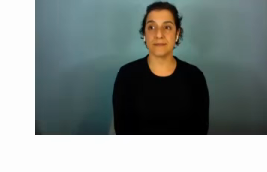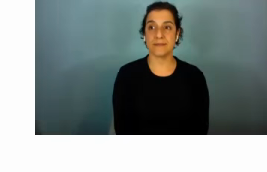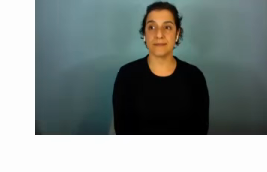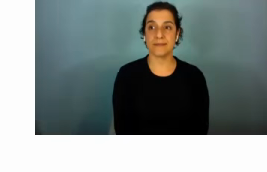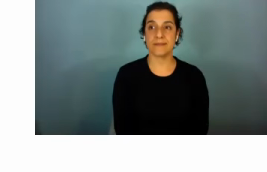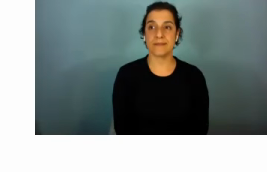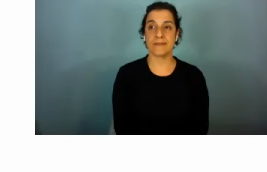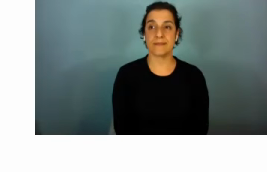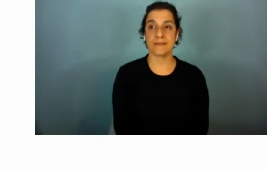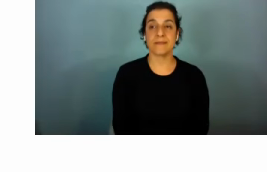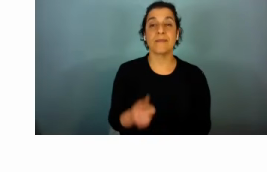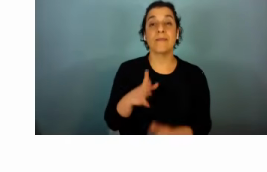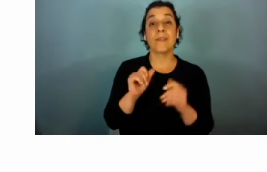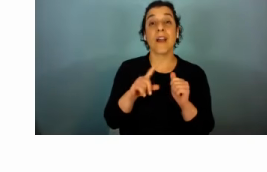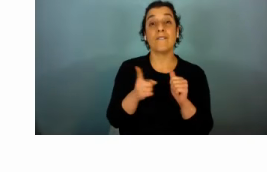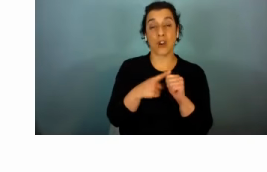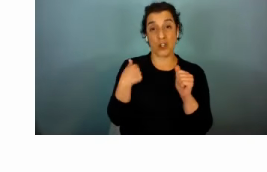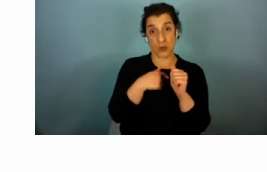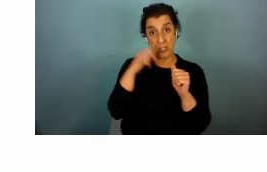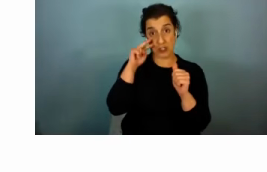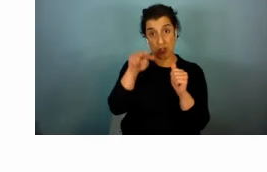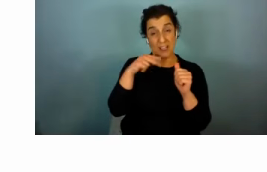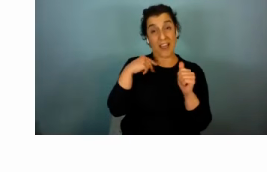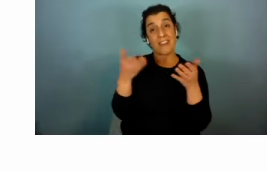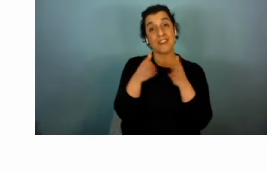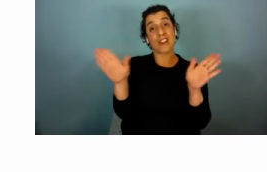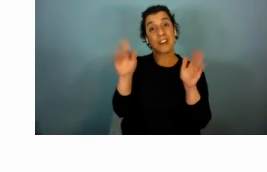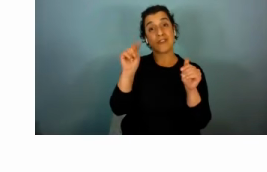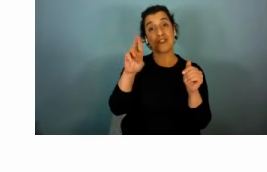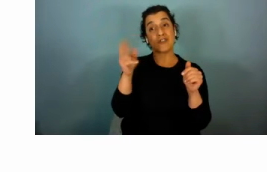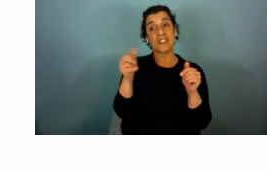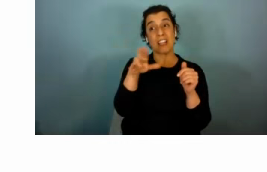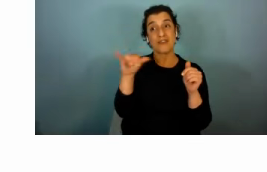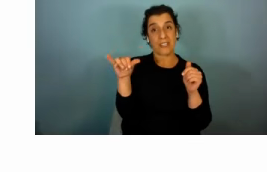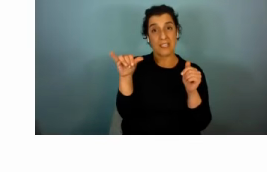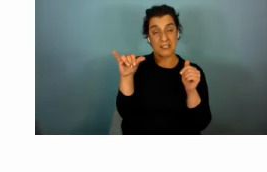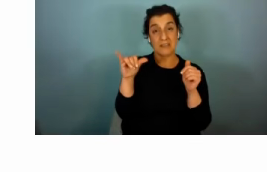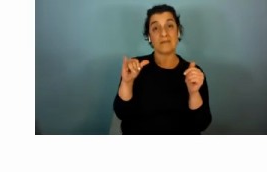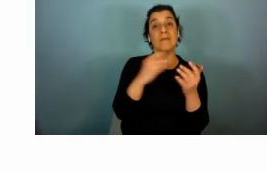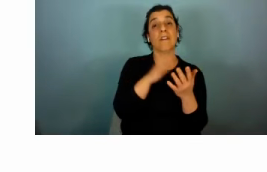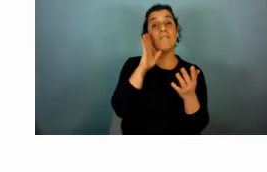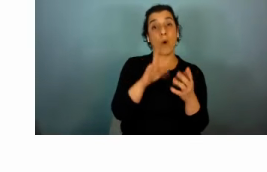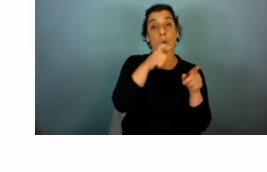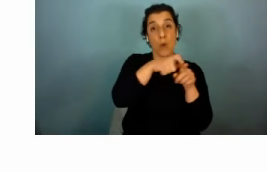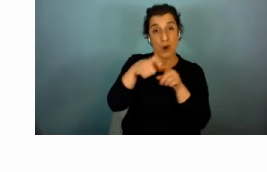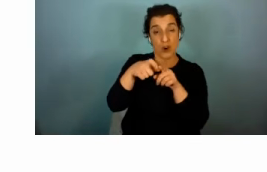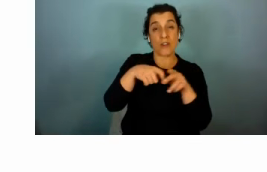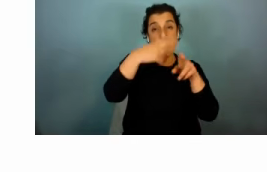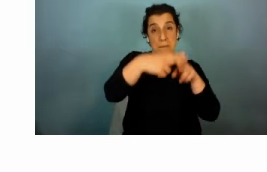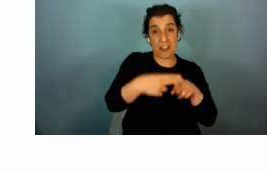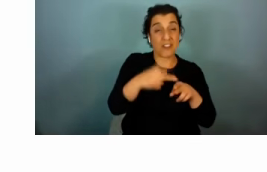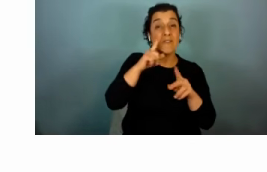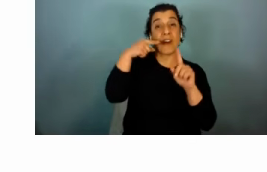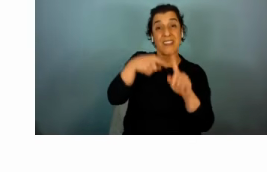First, we'll look at the general trajectory of word reduction across mentions. And for this particular analysis,